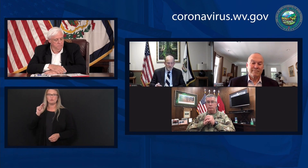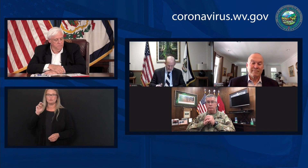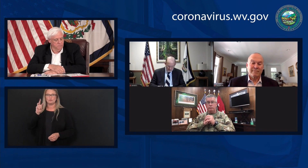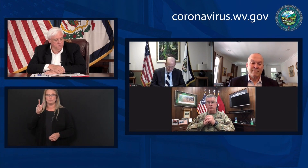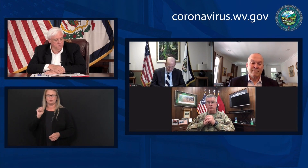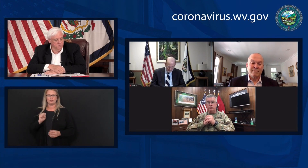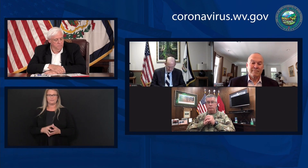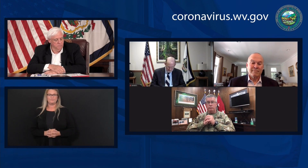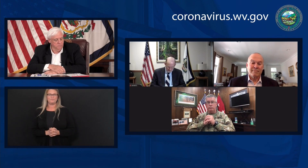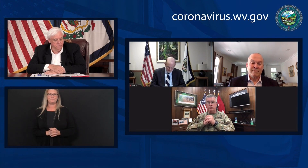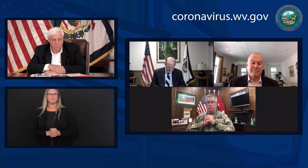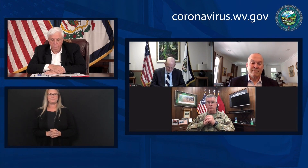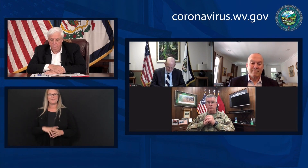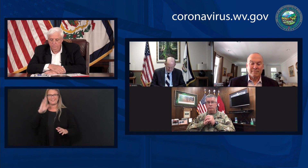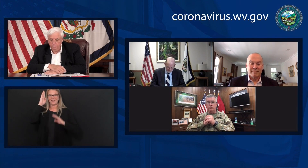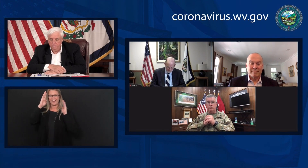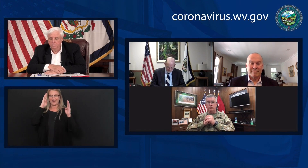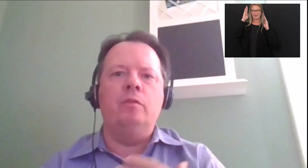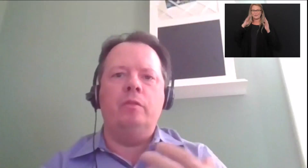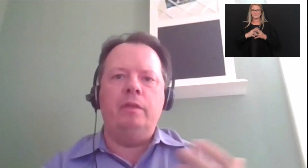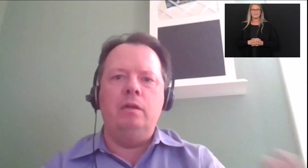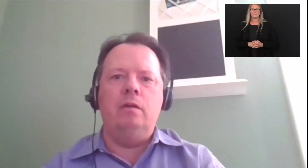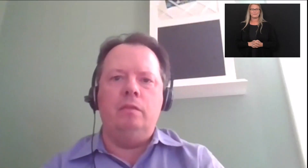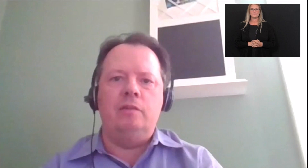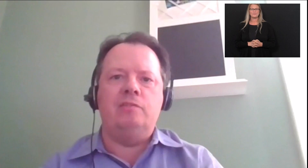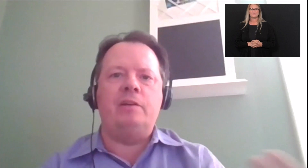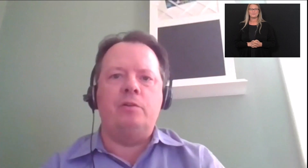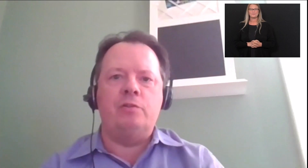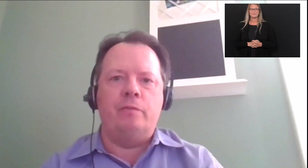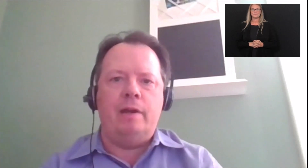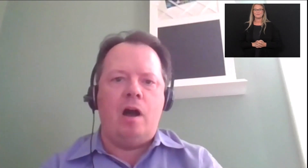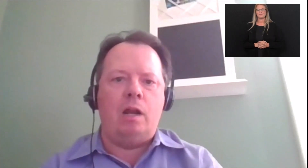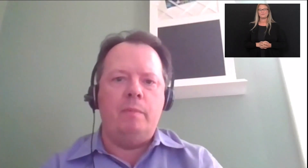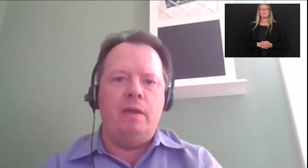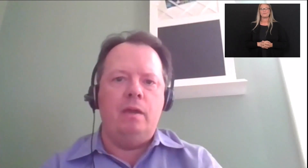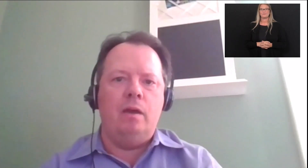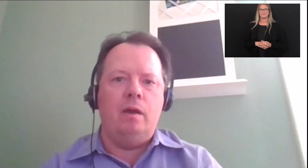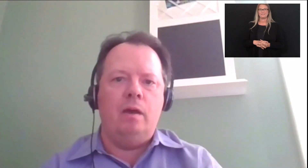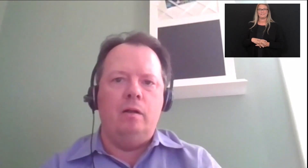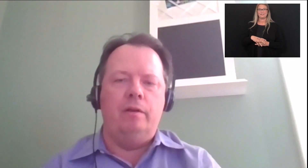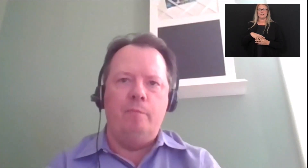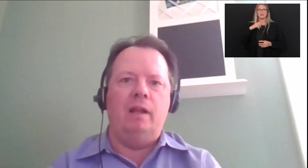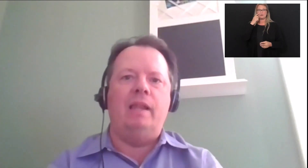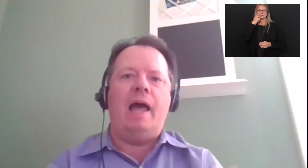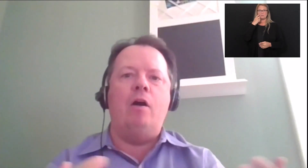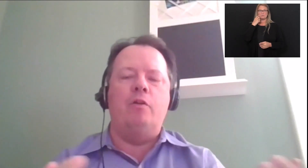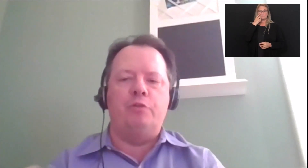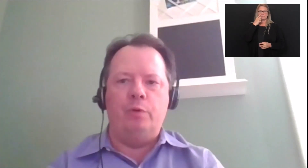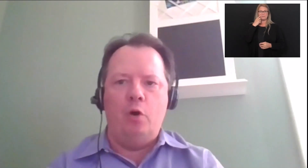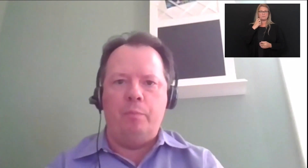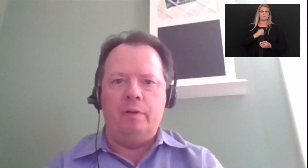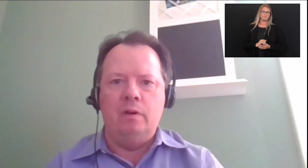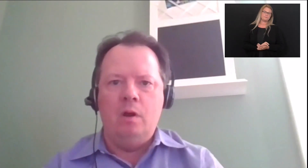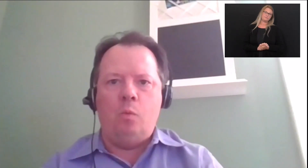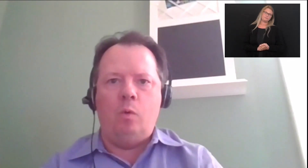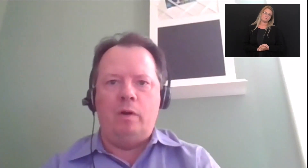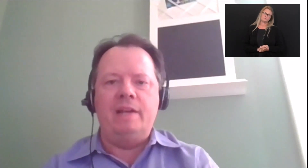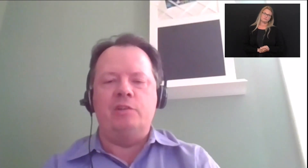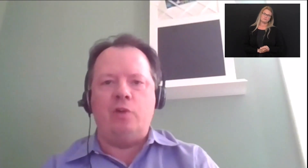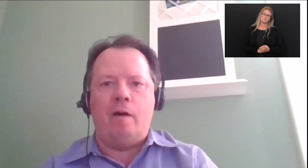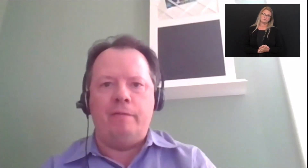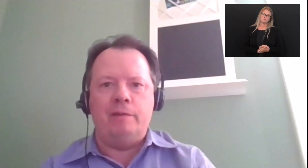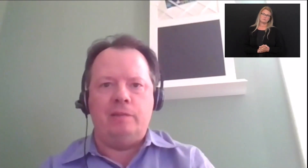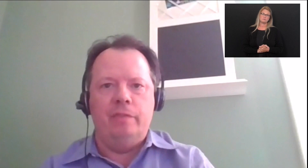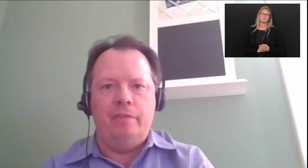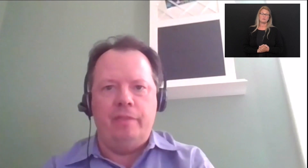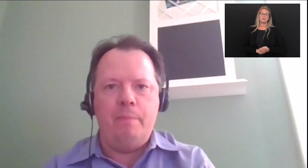Hi, Governor. Hi, everyone. Among the sectors of the economy that have been allowed to reopen were